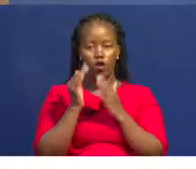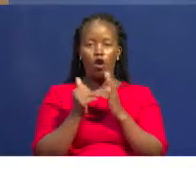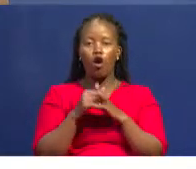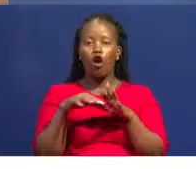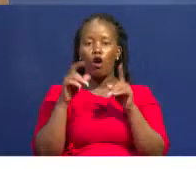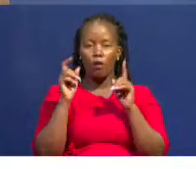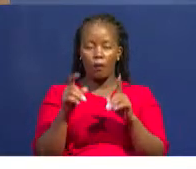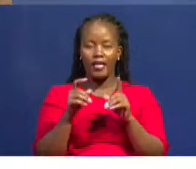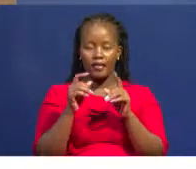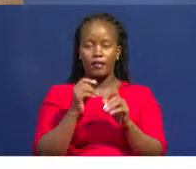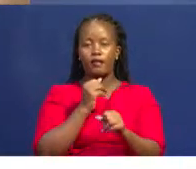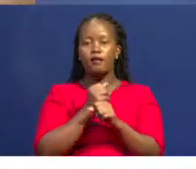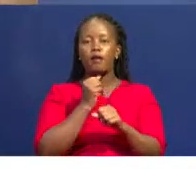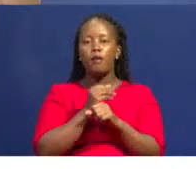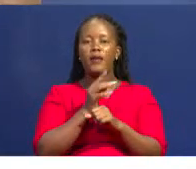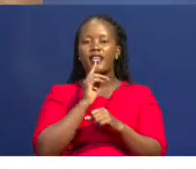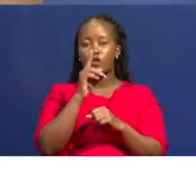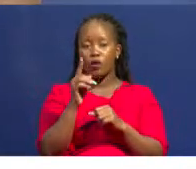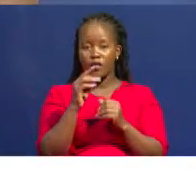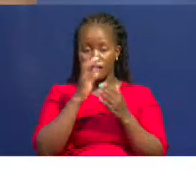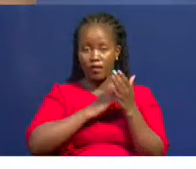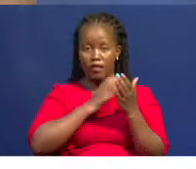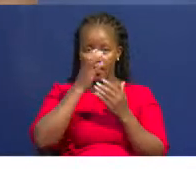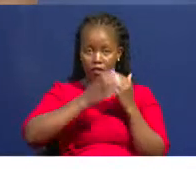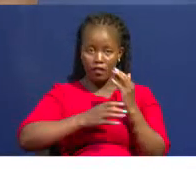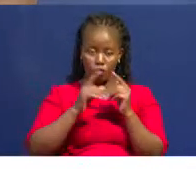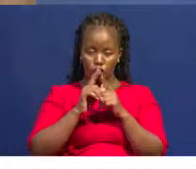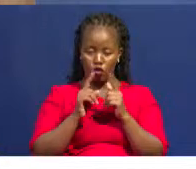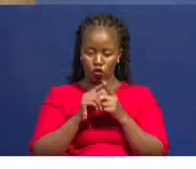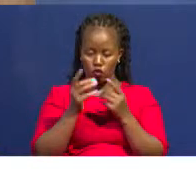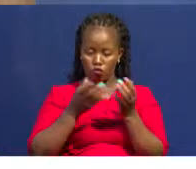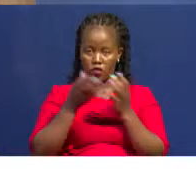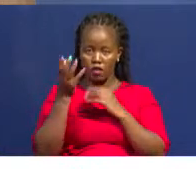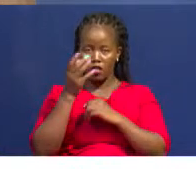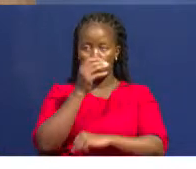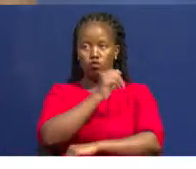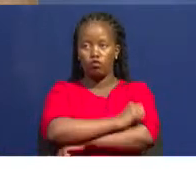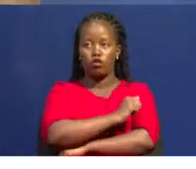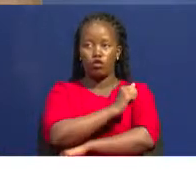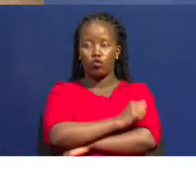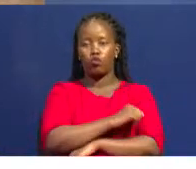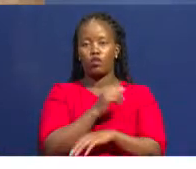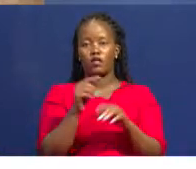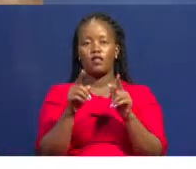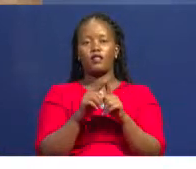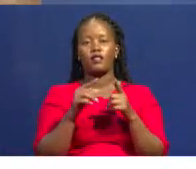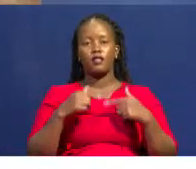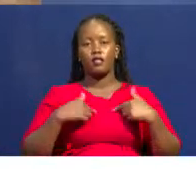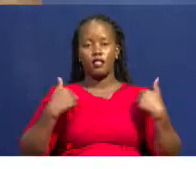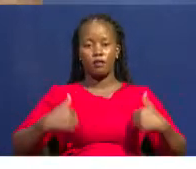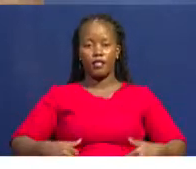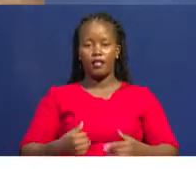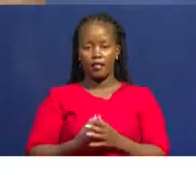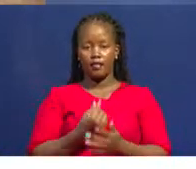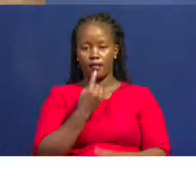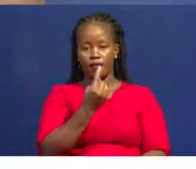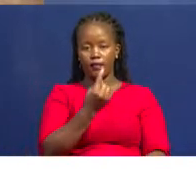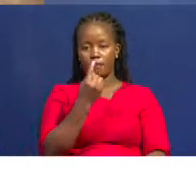educate, even take this curriculum to schools like China, so that every child, when it's